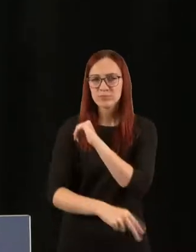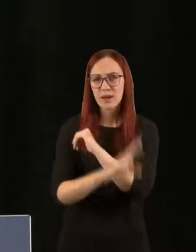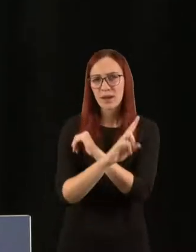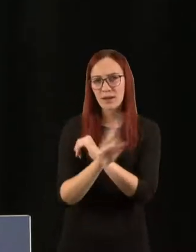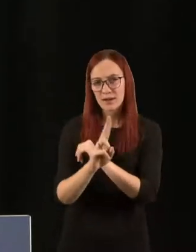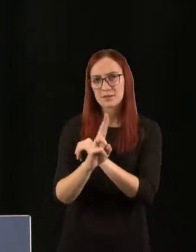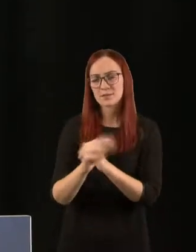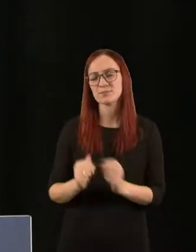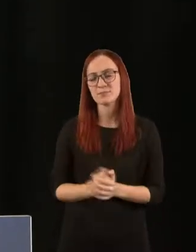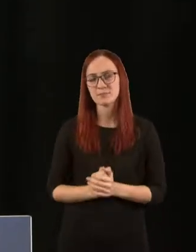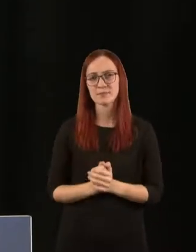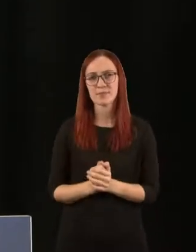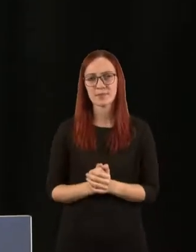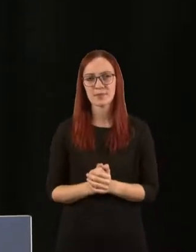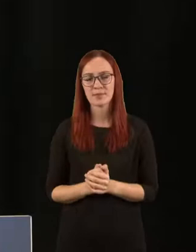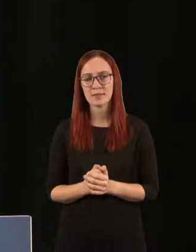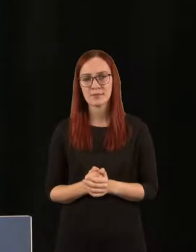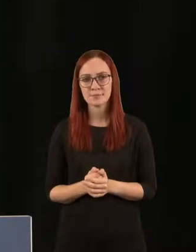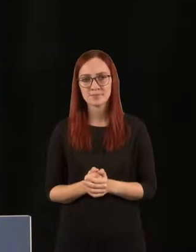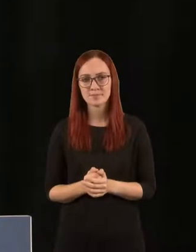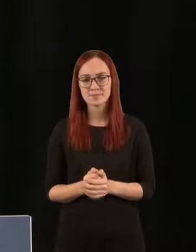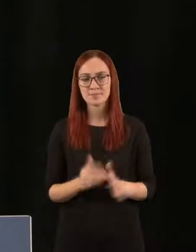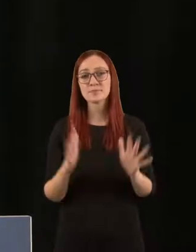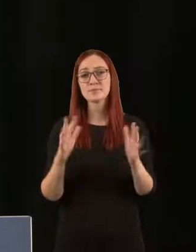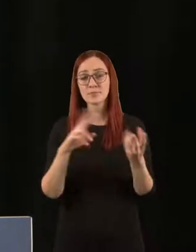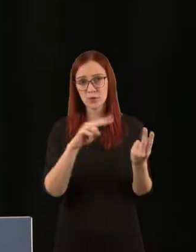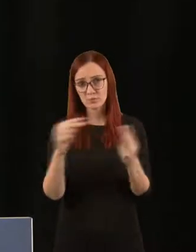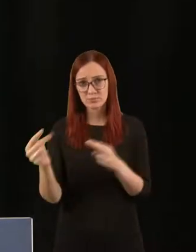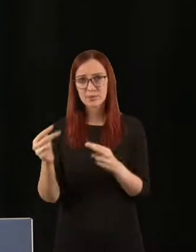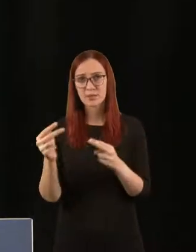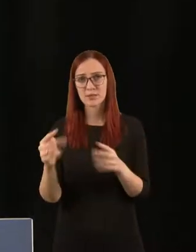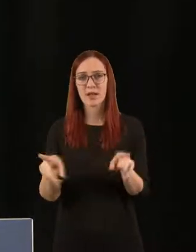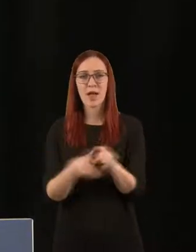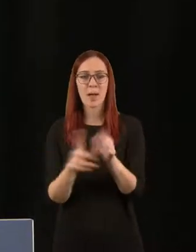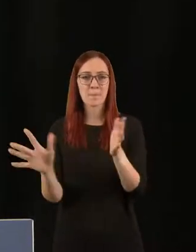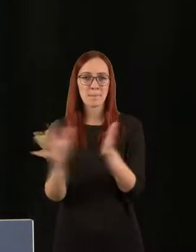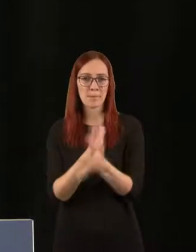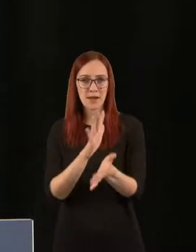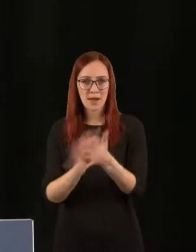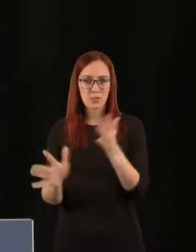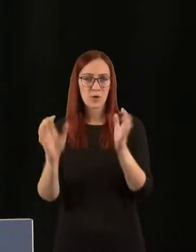have planned subsidies of 85%